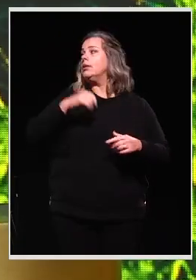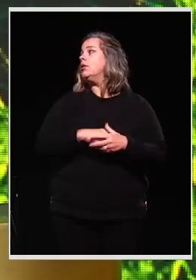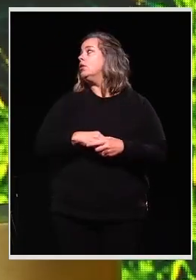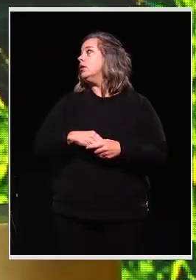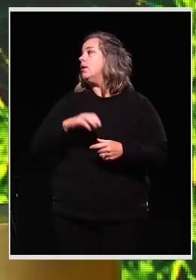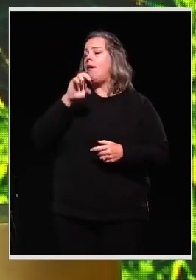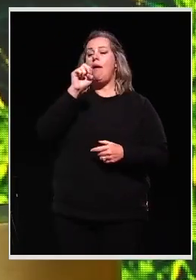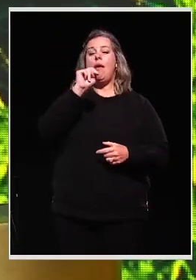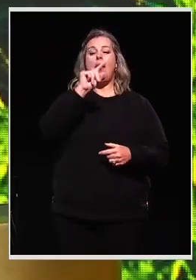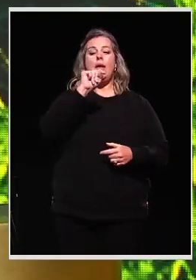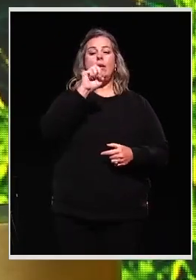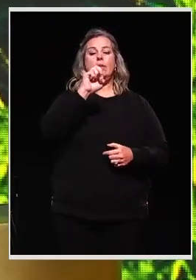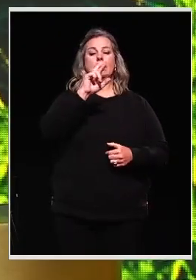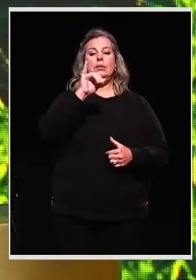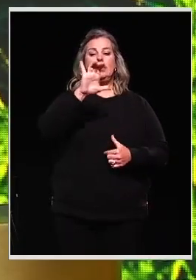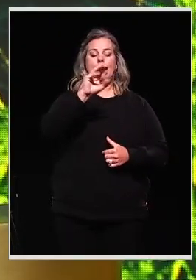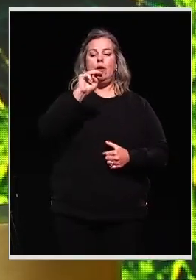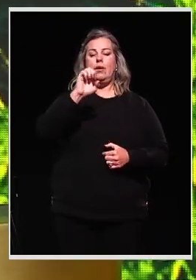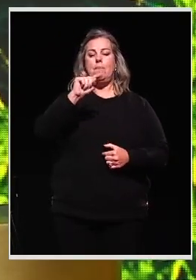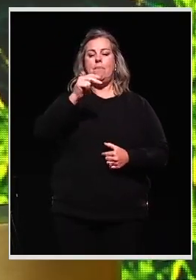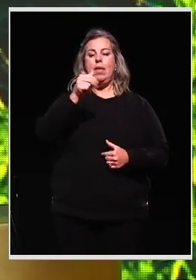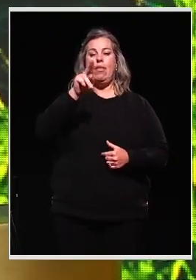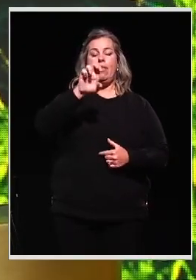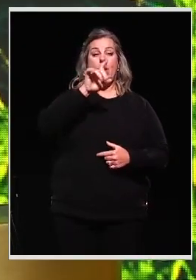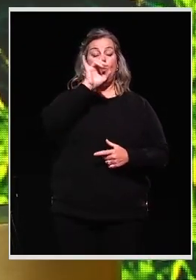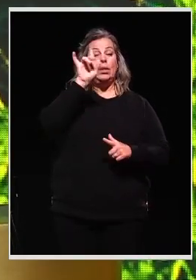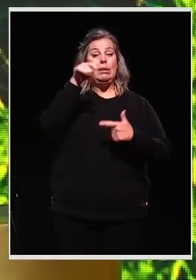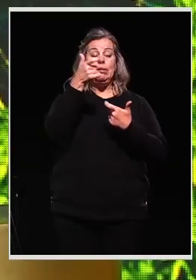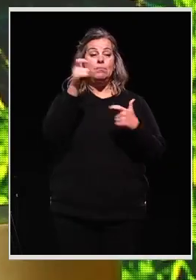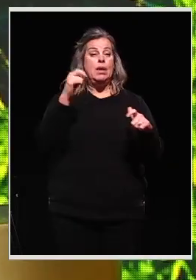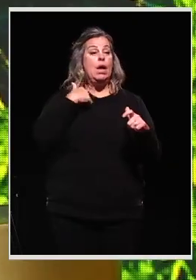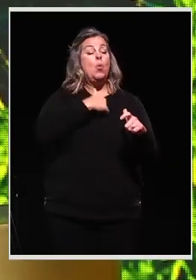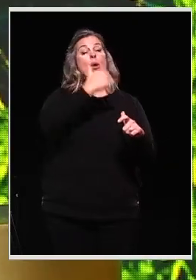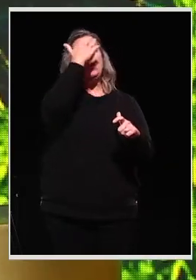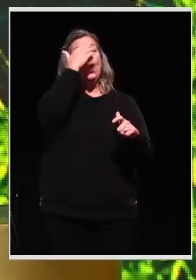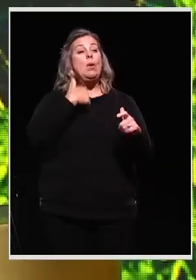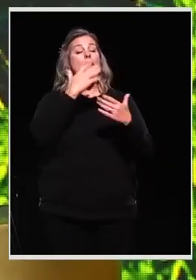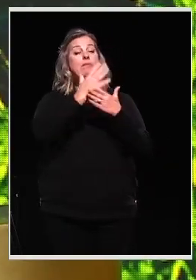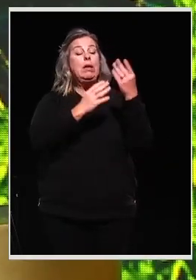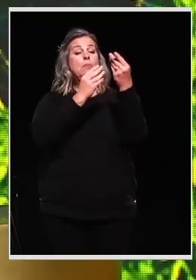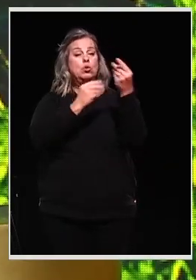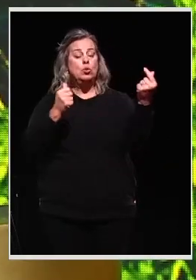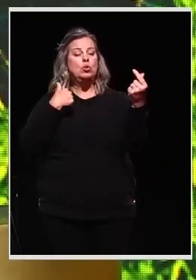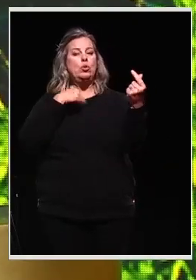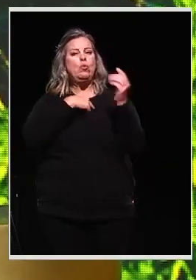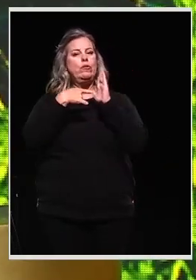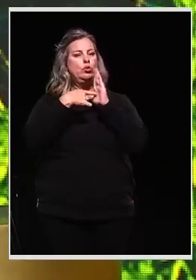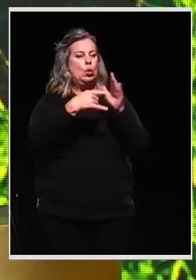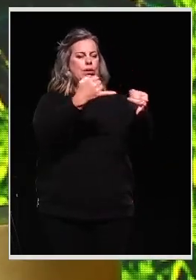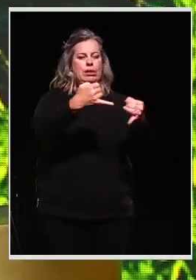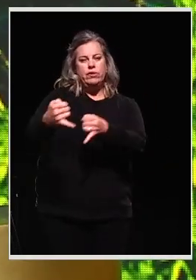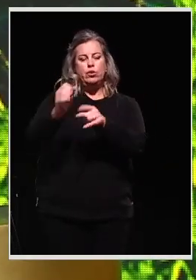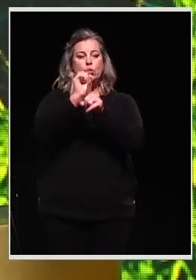enteric methane is a big one, and we know enough to know that there are solutions. We've demonstrated them in individual situations. We